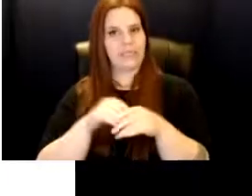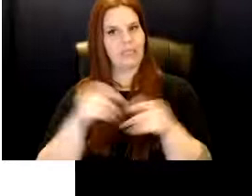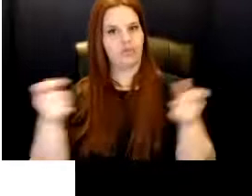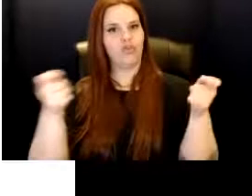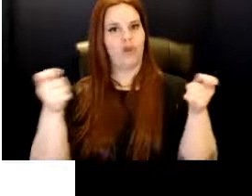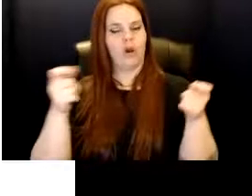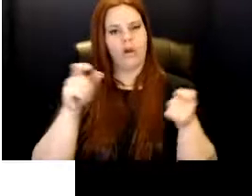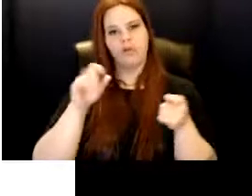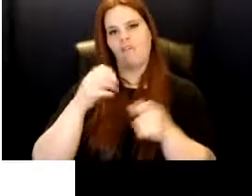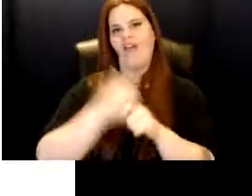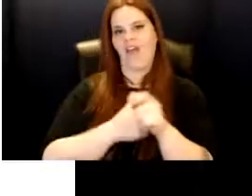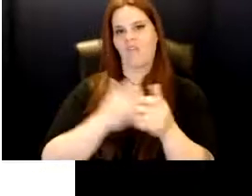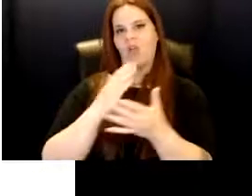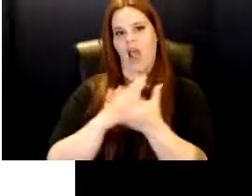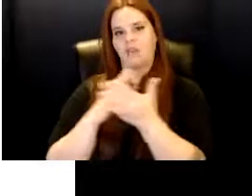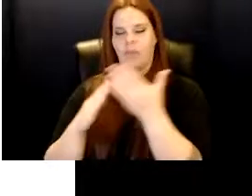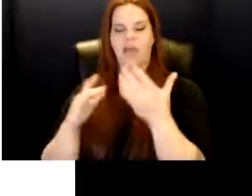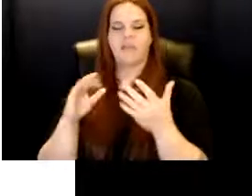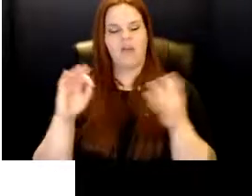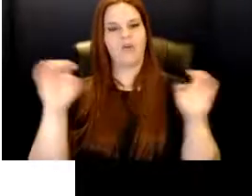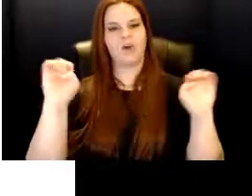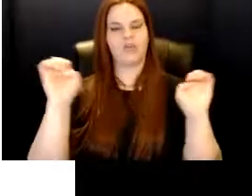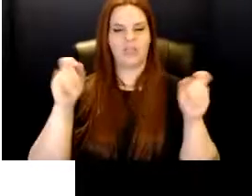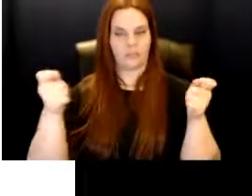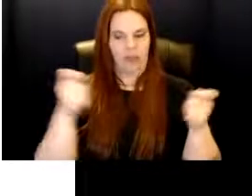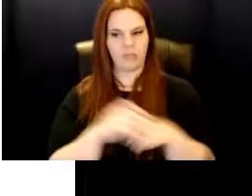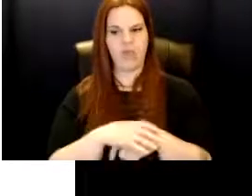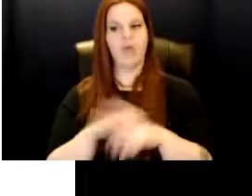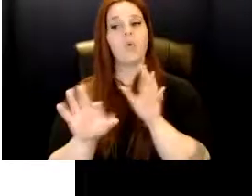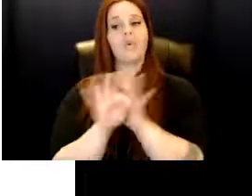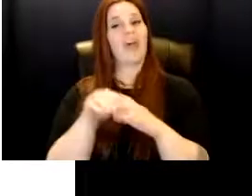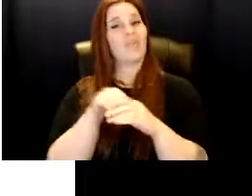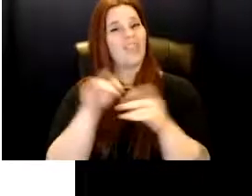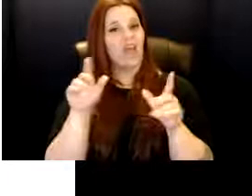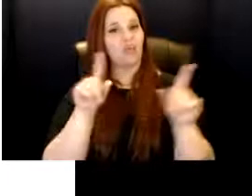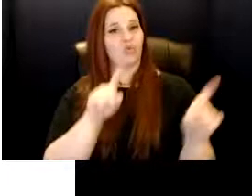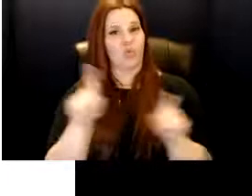of every aspect of emergency management. We found in that survey